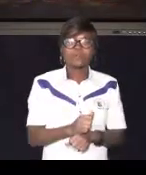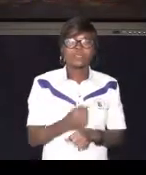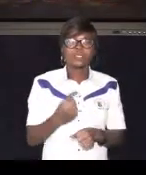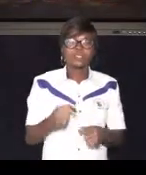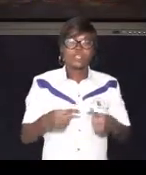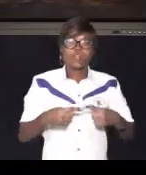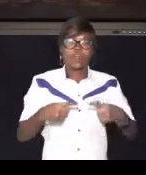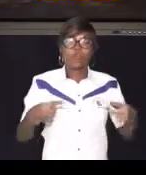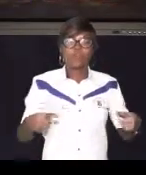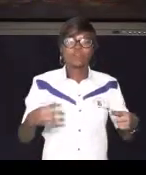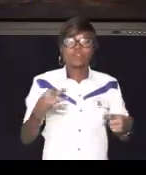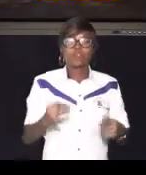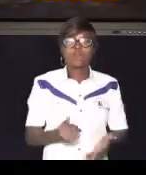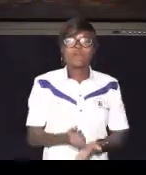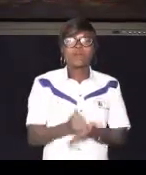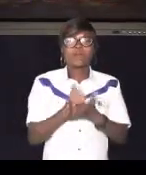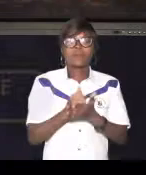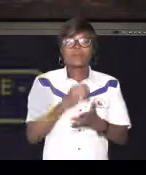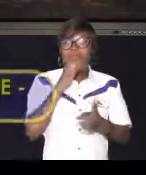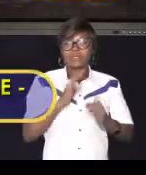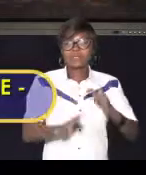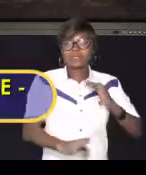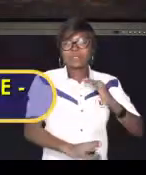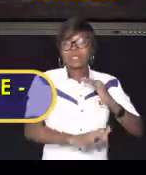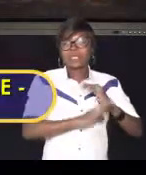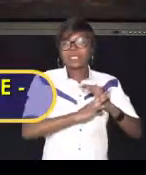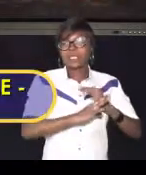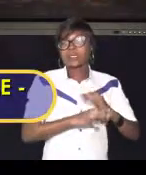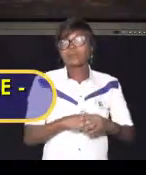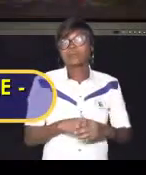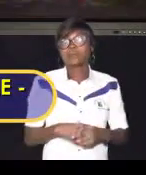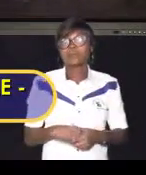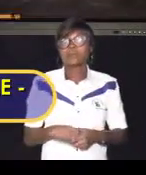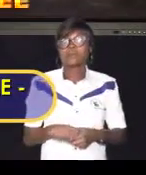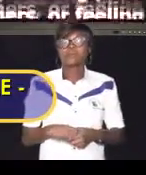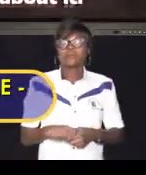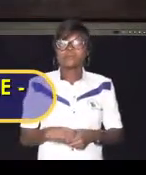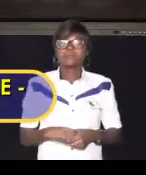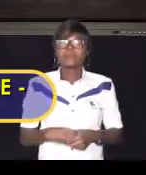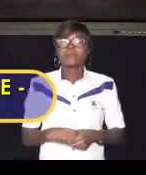the antonym for the word assist is hinder.